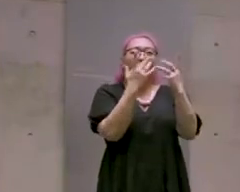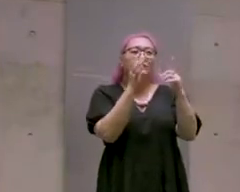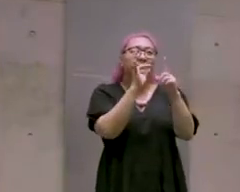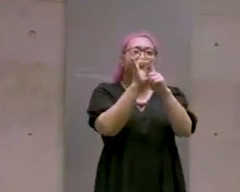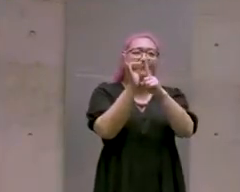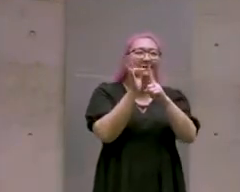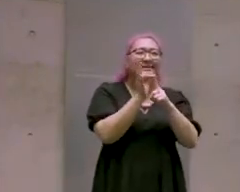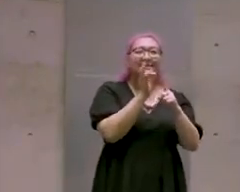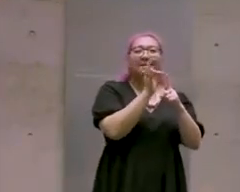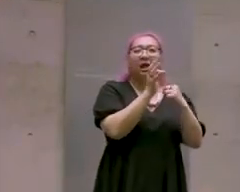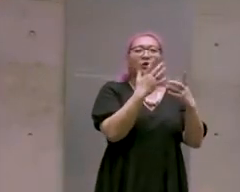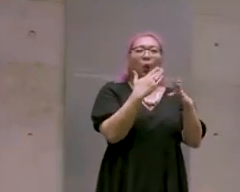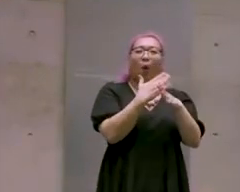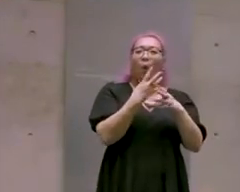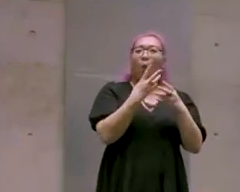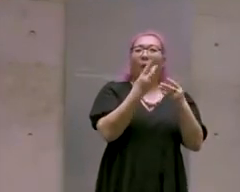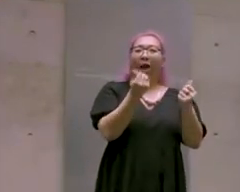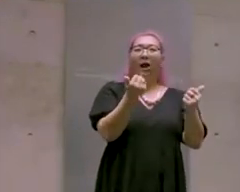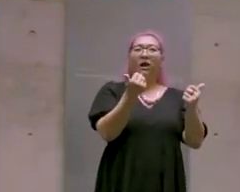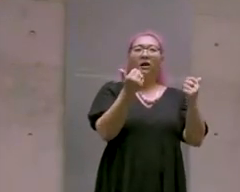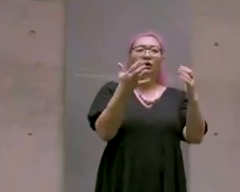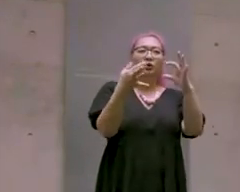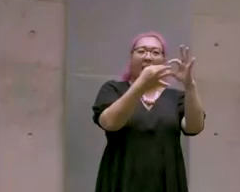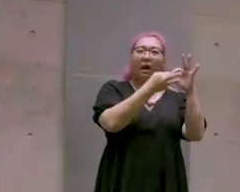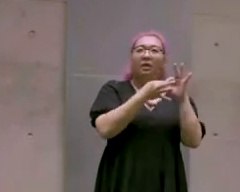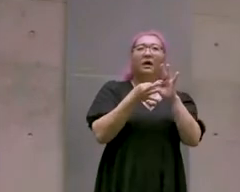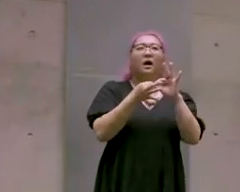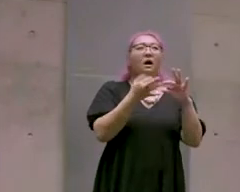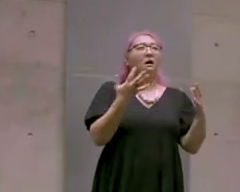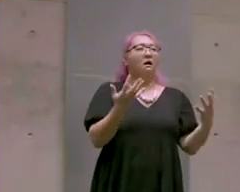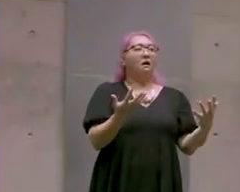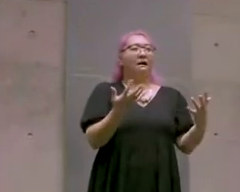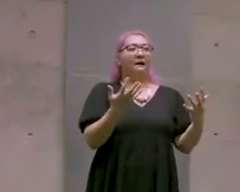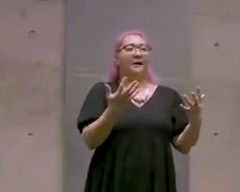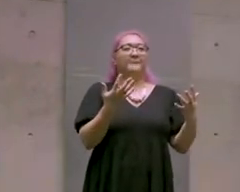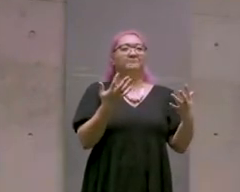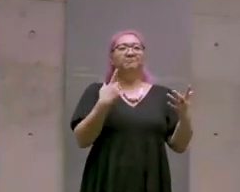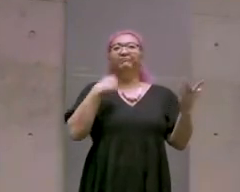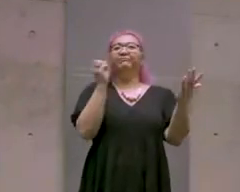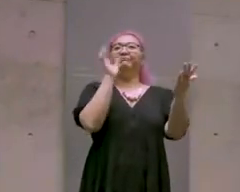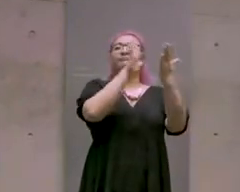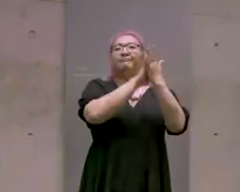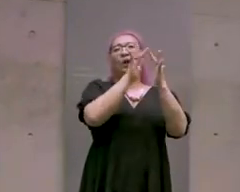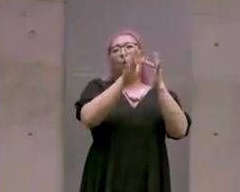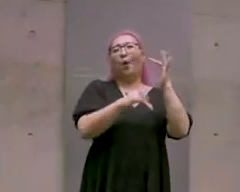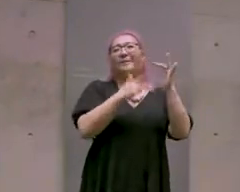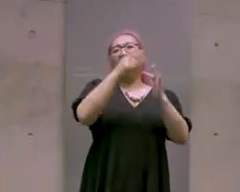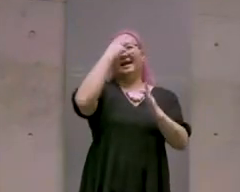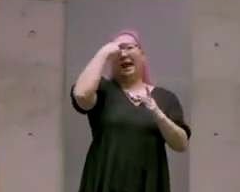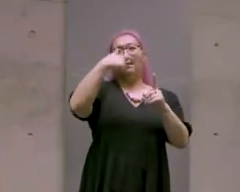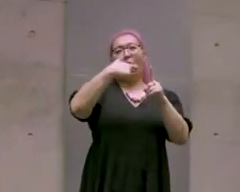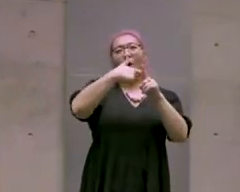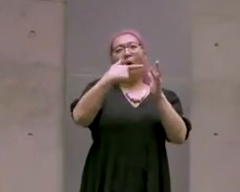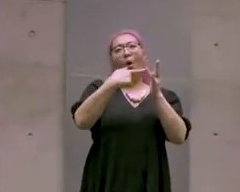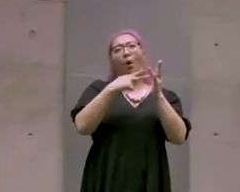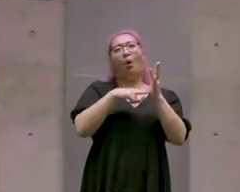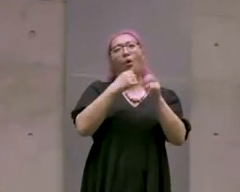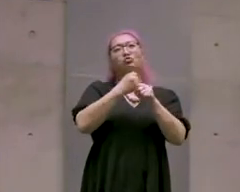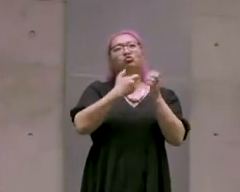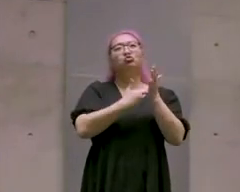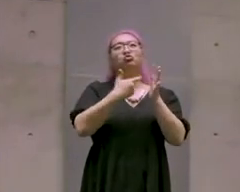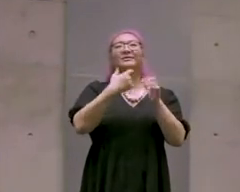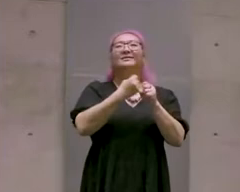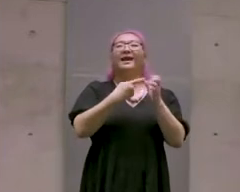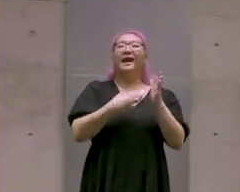that crowdsourced kind of character development from congregate's comment section, and there was stuff that worked. I don't want to put it down too much,